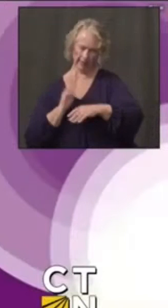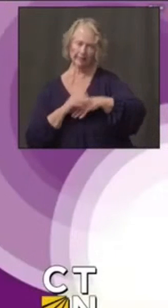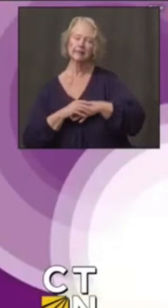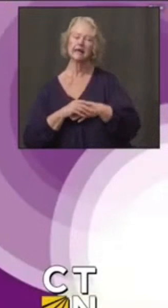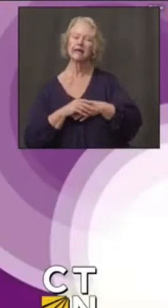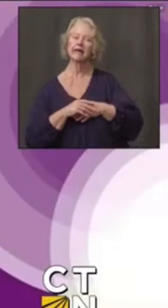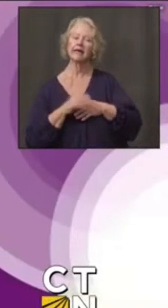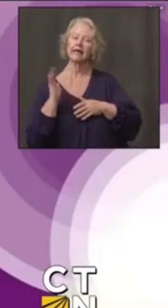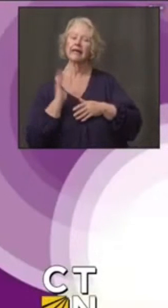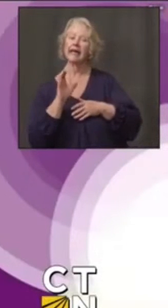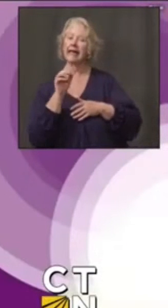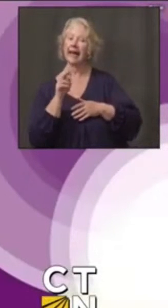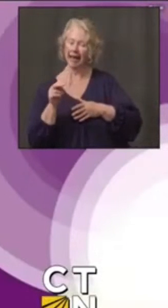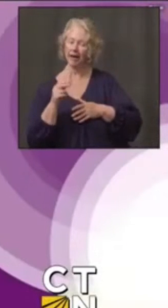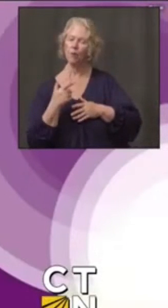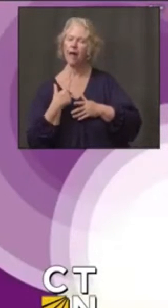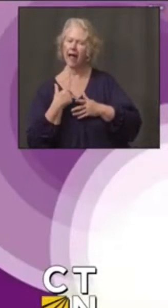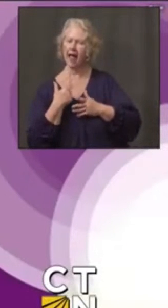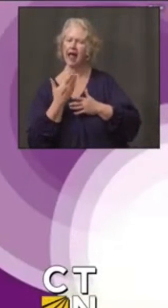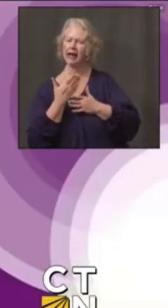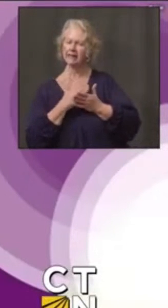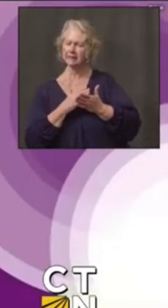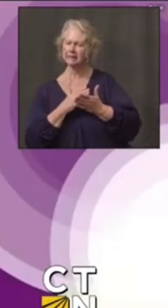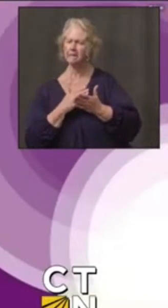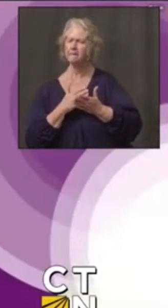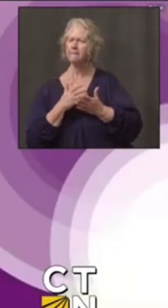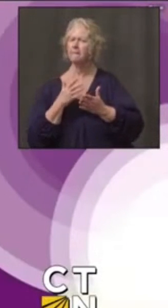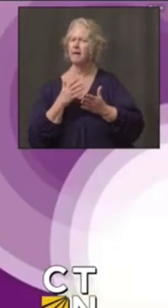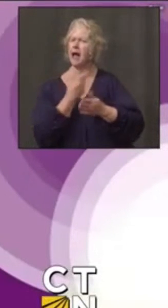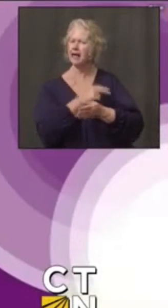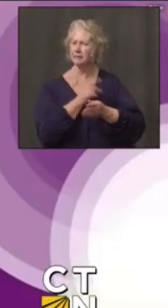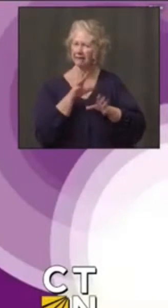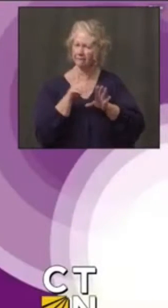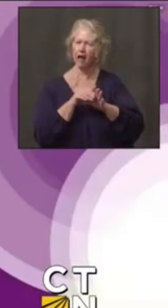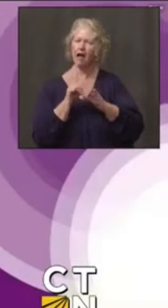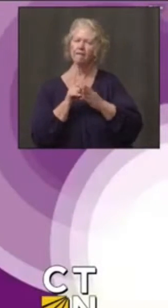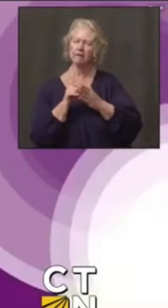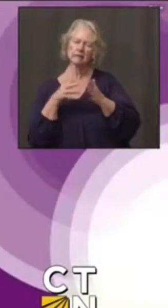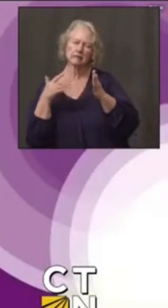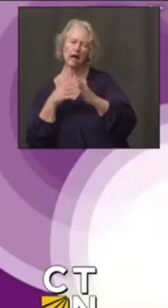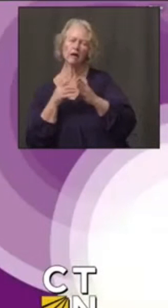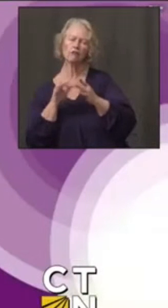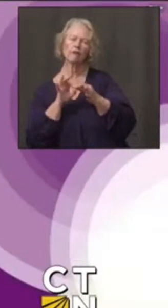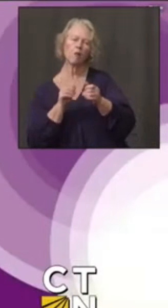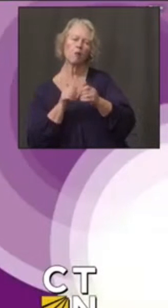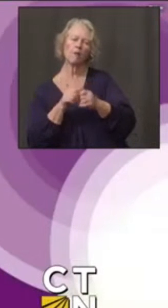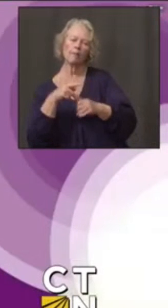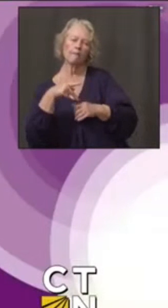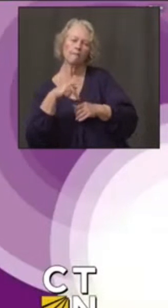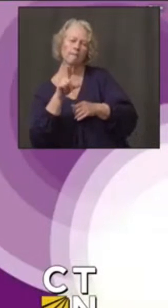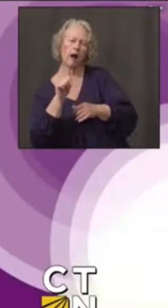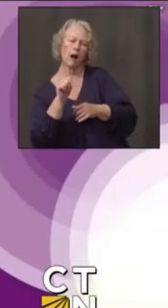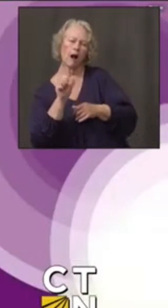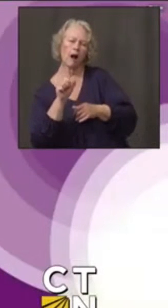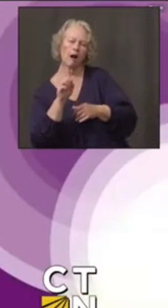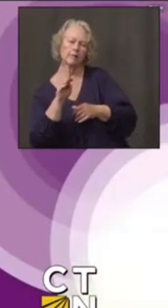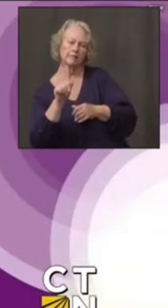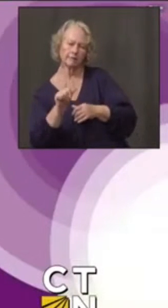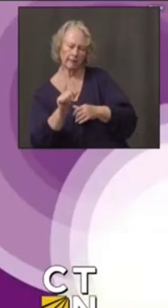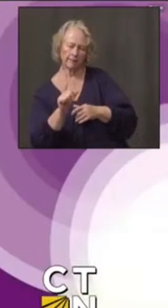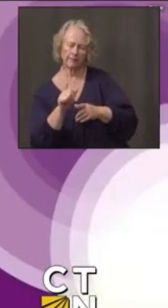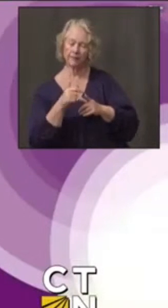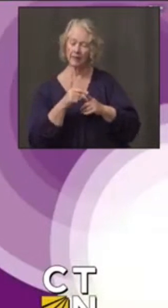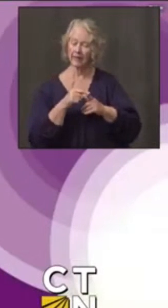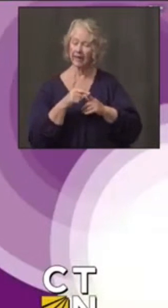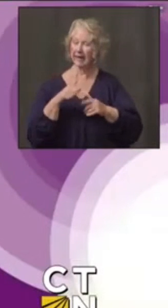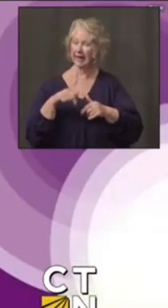state of Connecticut that participated in some unique studies from a plasma perspective. So, in hospitals